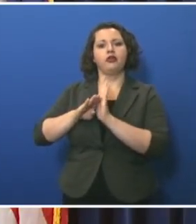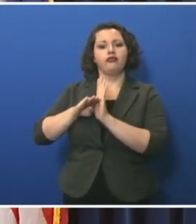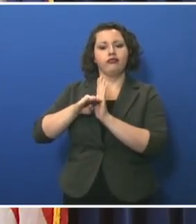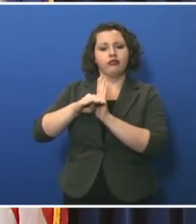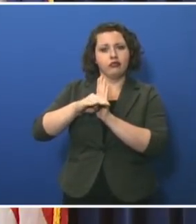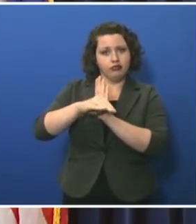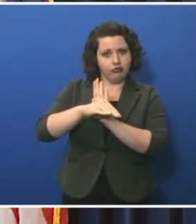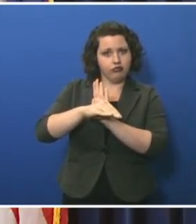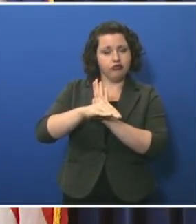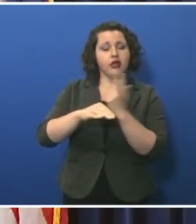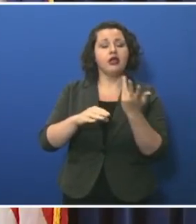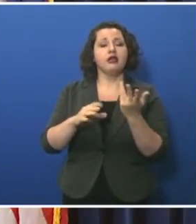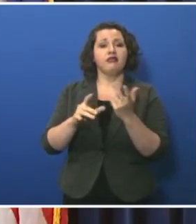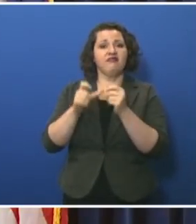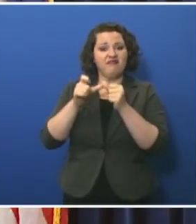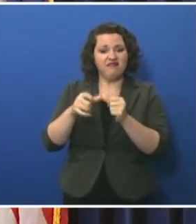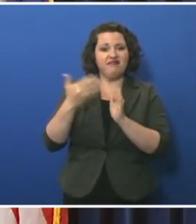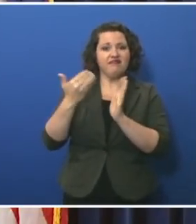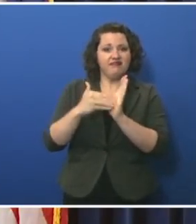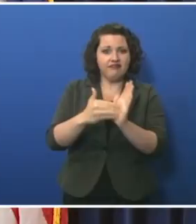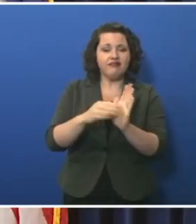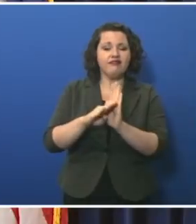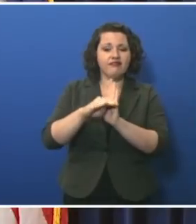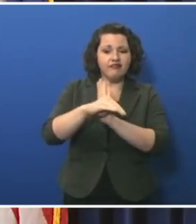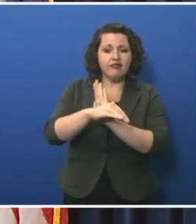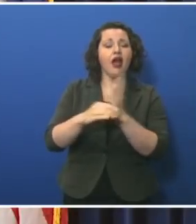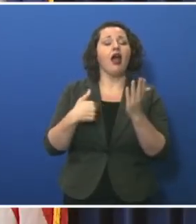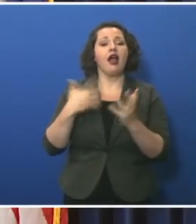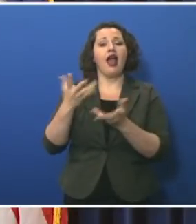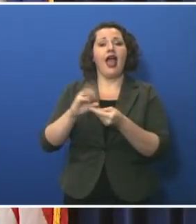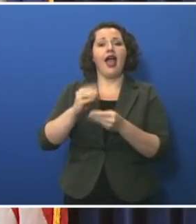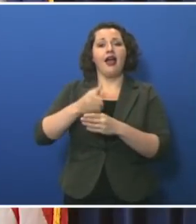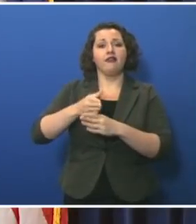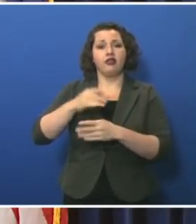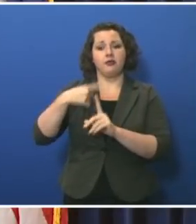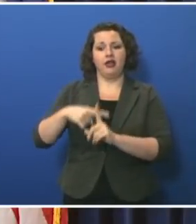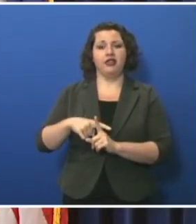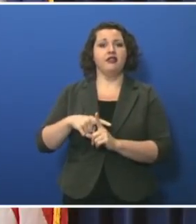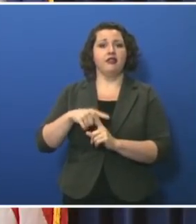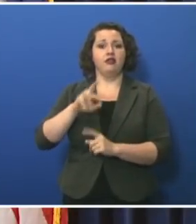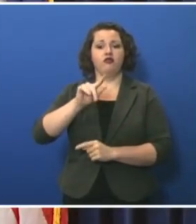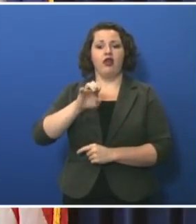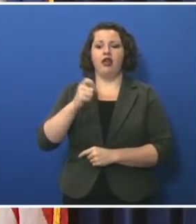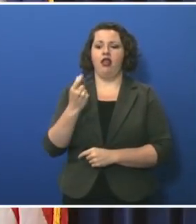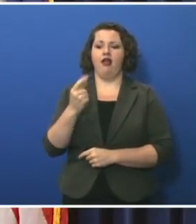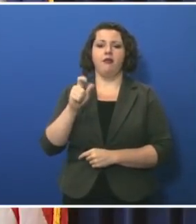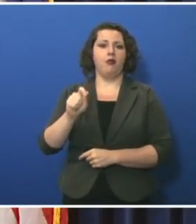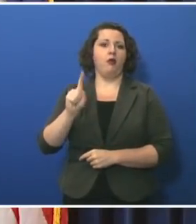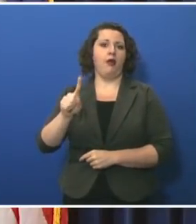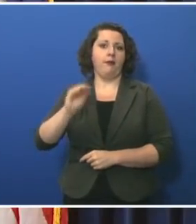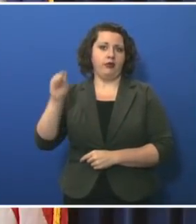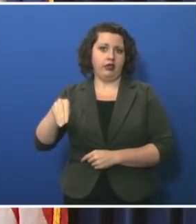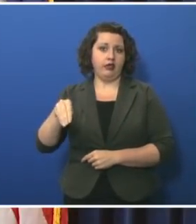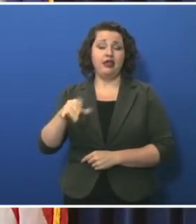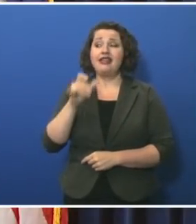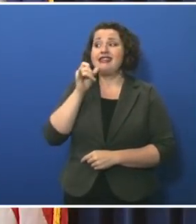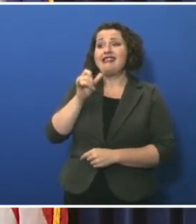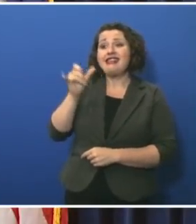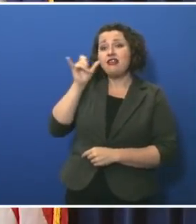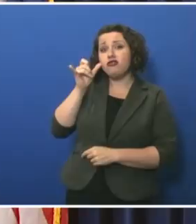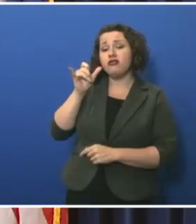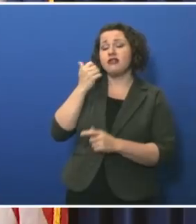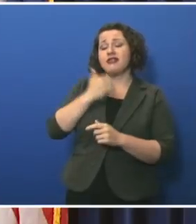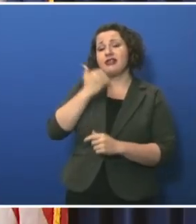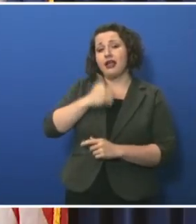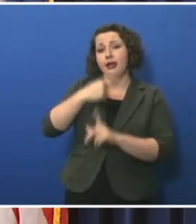down. Our average positivity rate is currently at 11.1%, and yesterday our daily